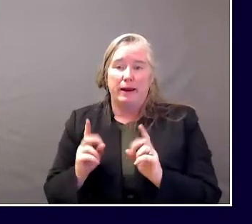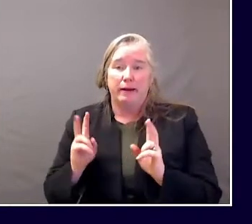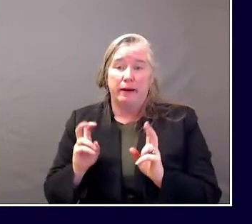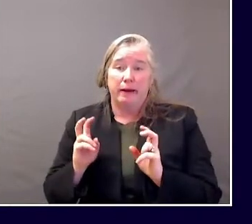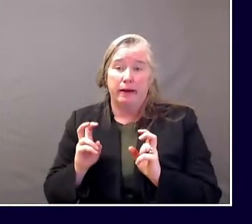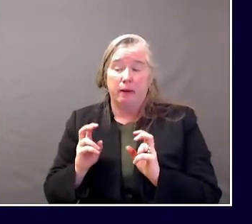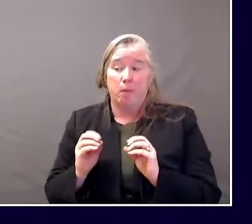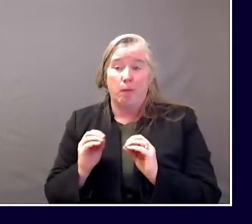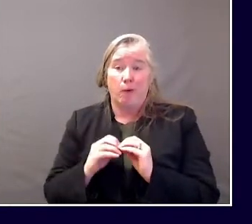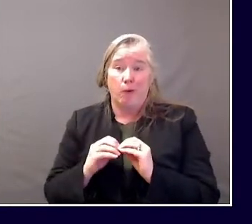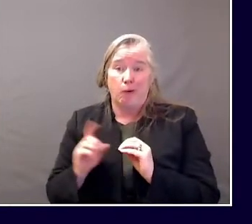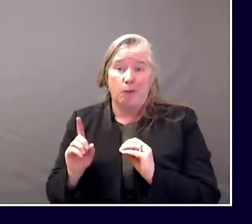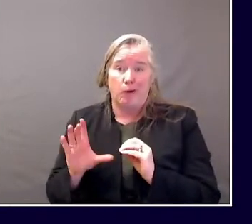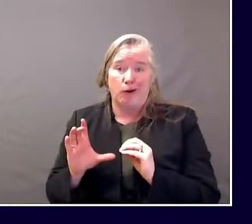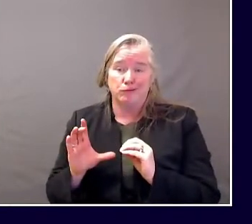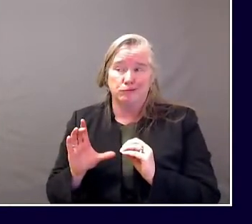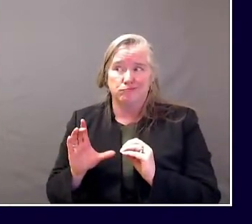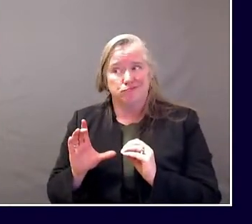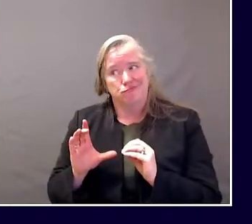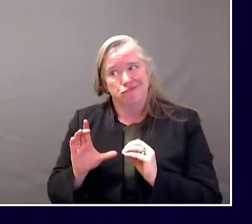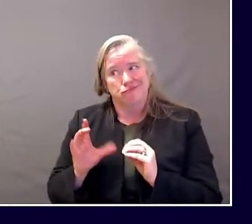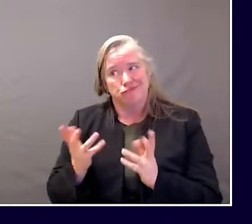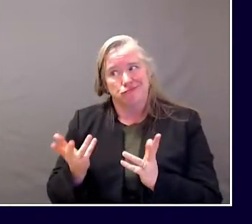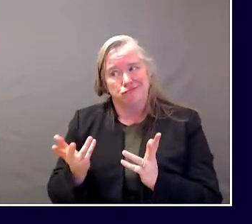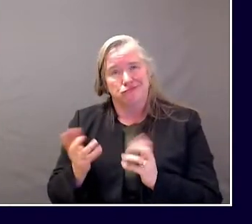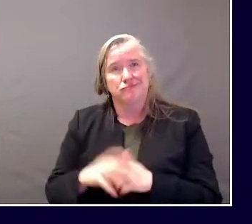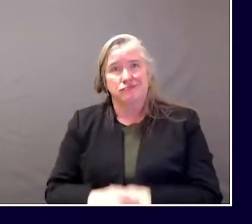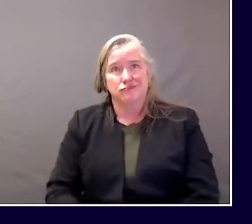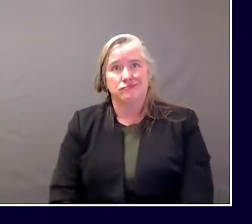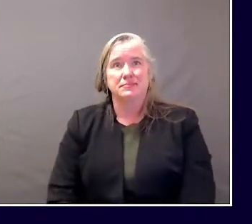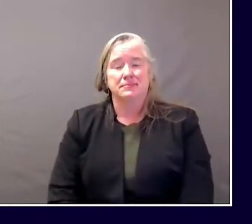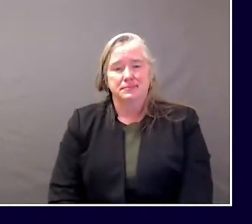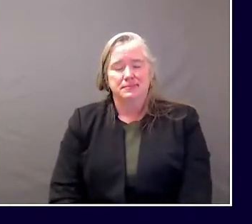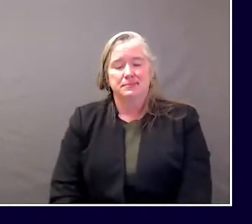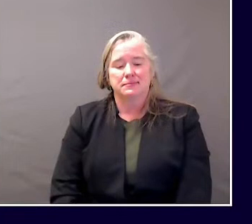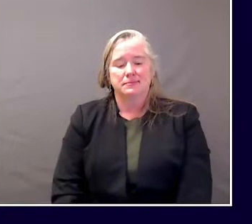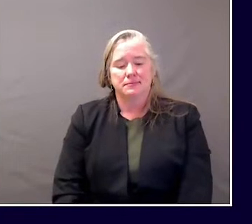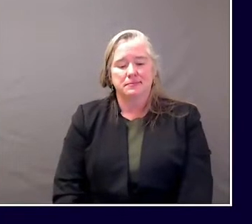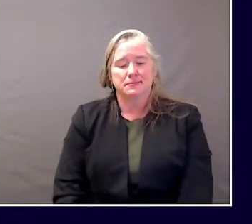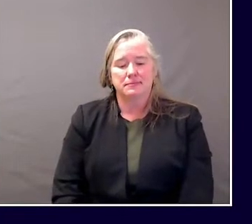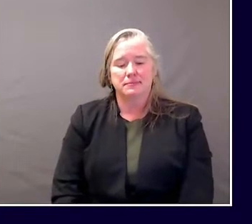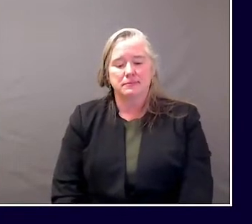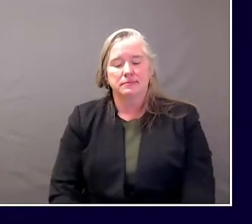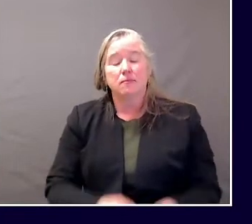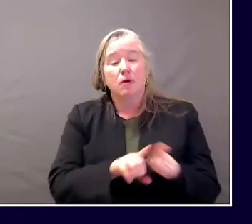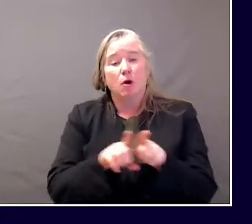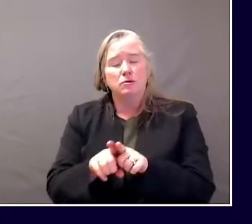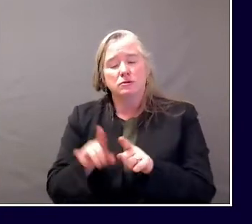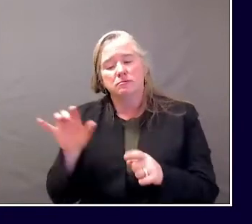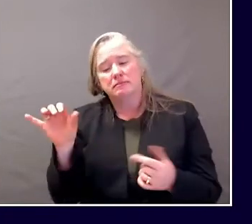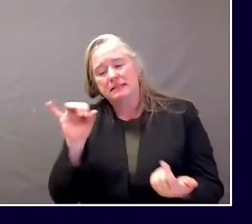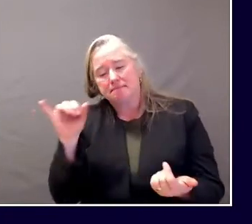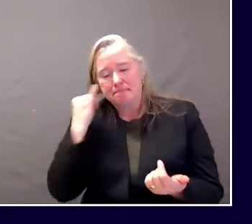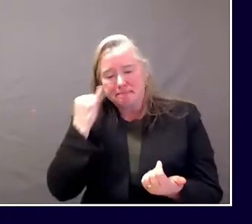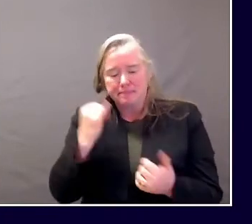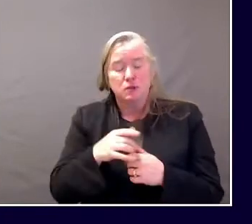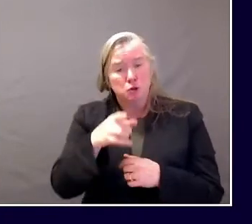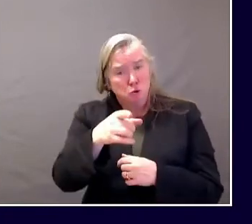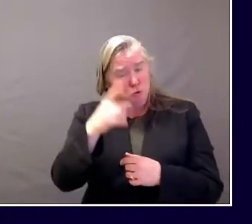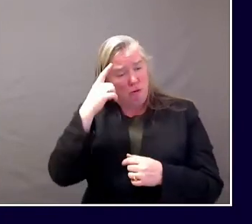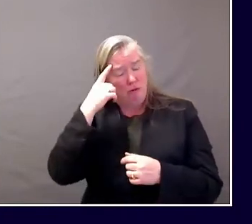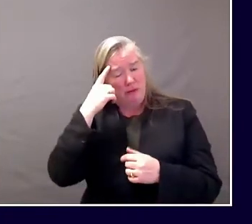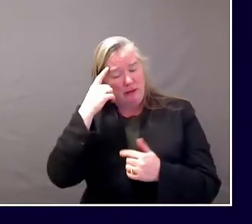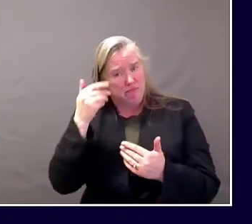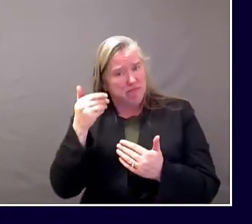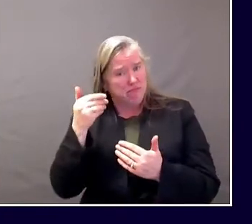doses. Okay. And I think kind of similar to a question that was asked earlier, but are you anticipating that in the